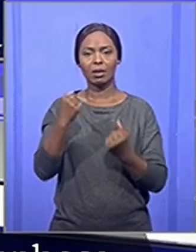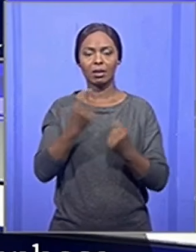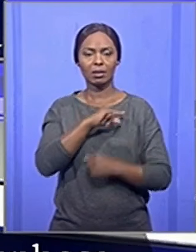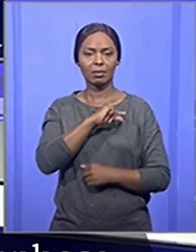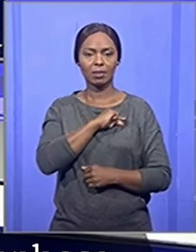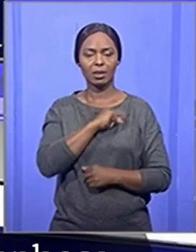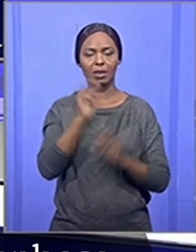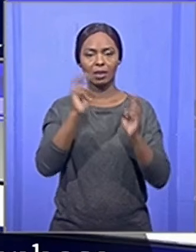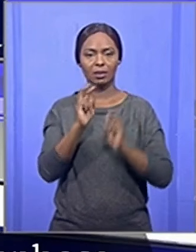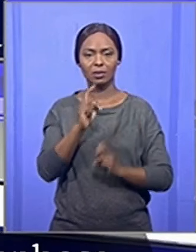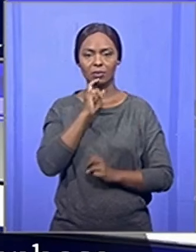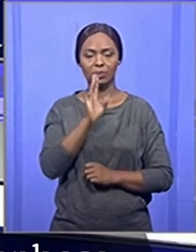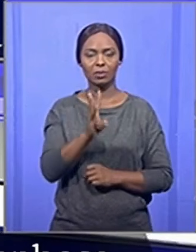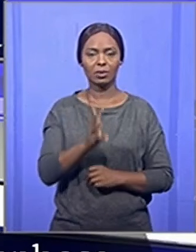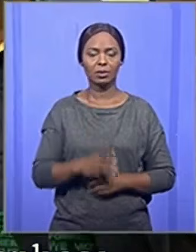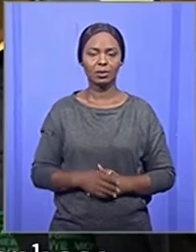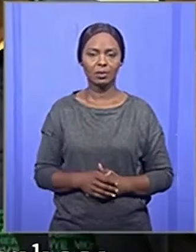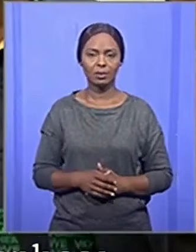Gqeberha.